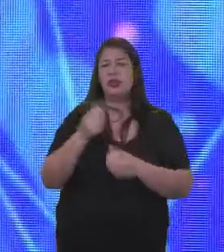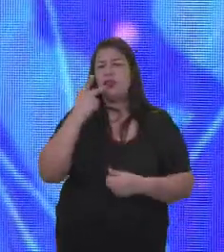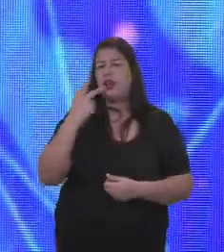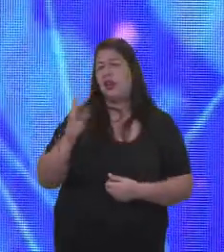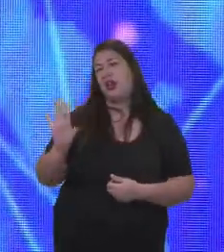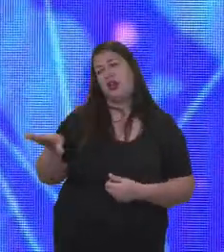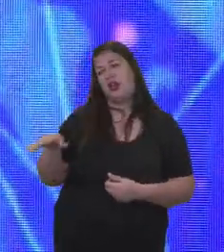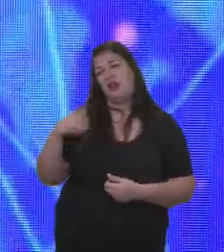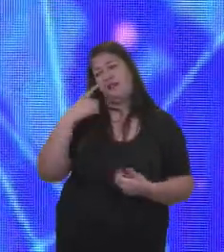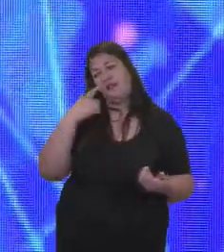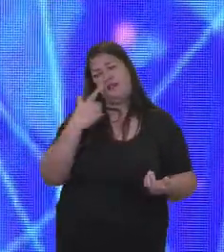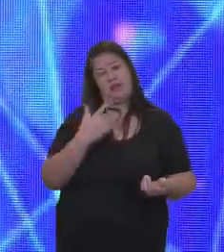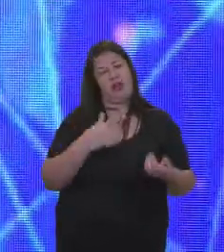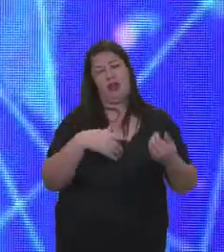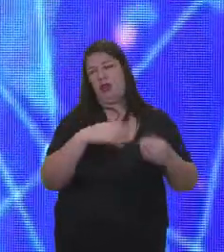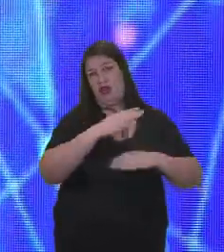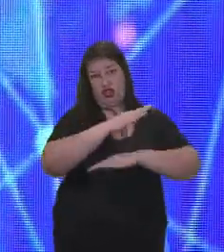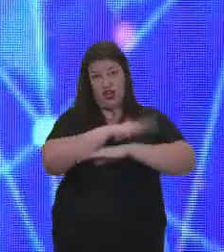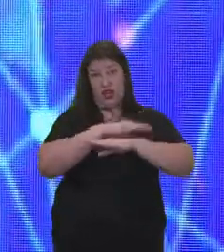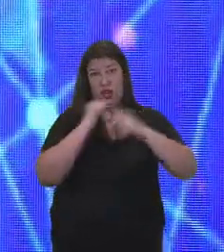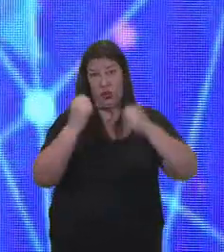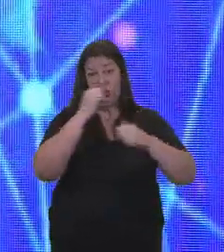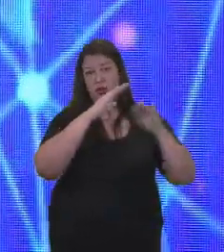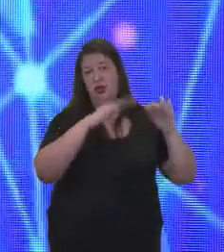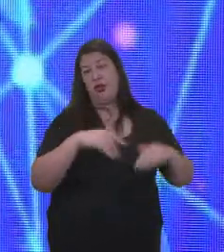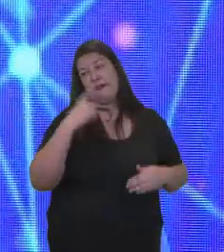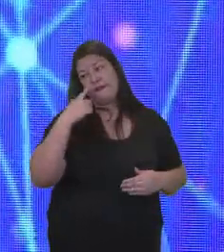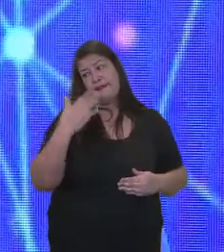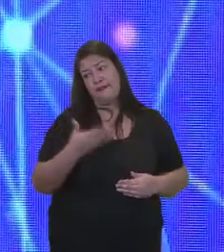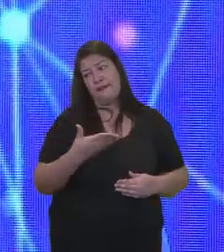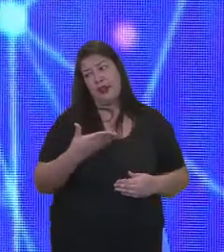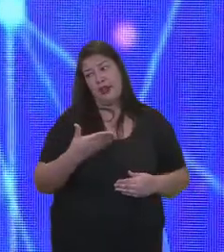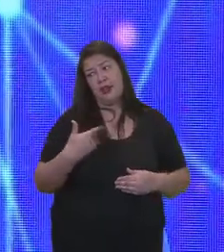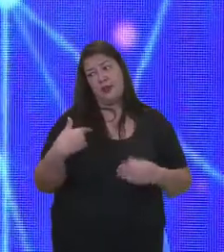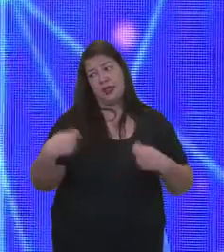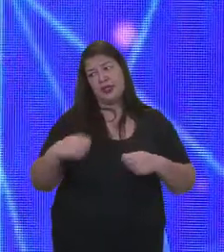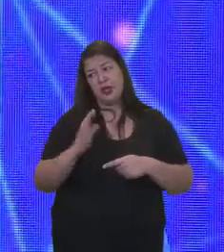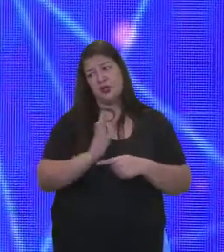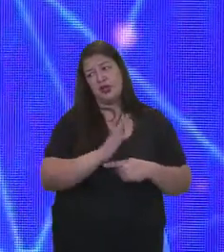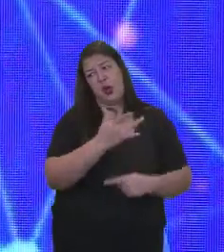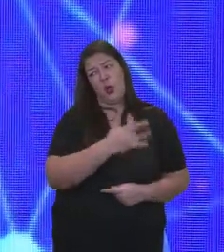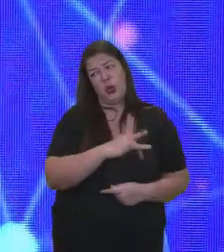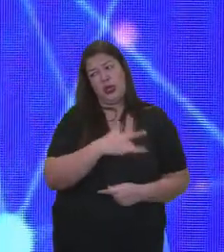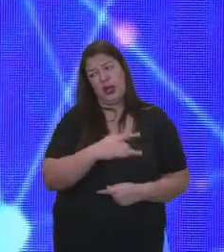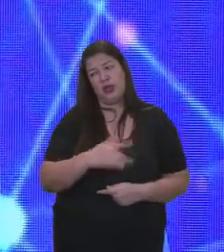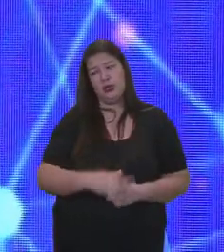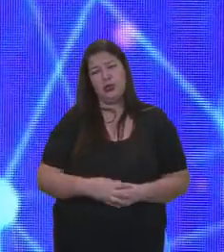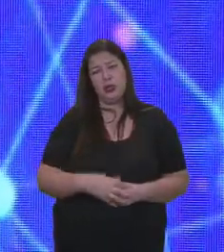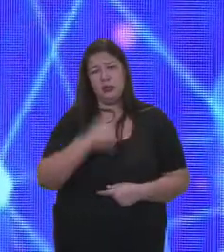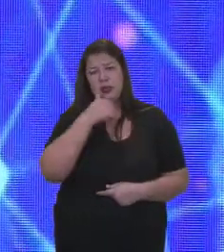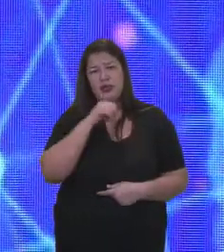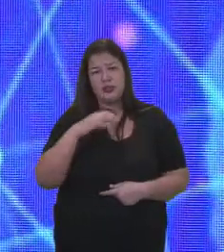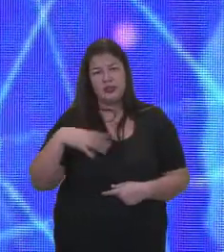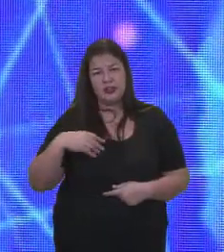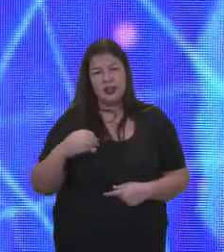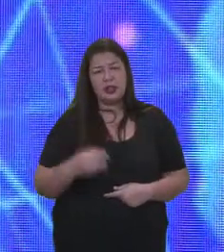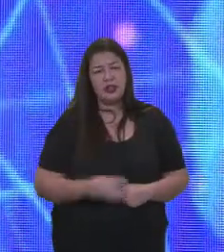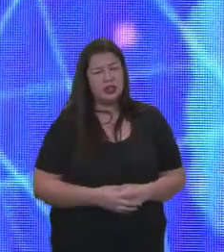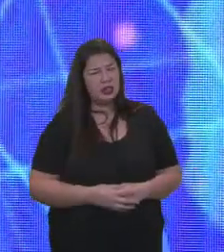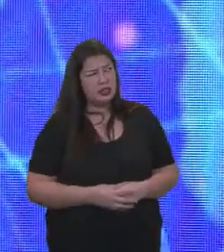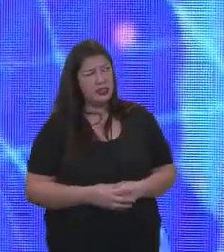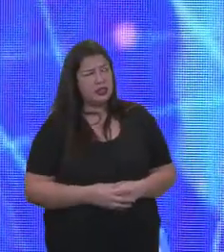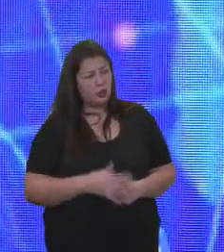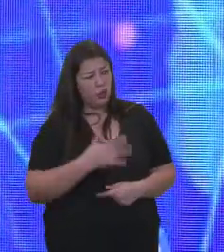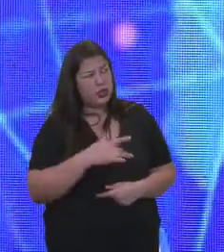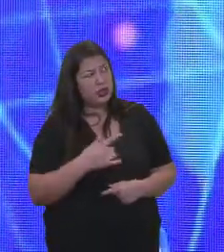look, poor guy, this guy. We got to do good to the next day. Why your pity with him?